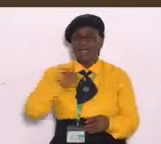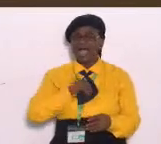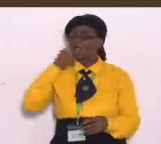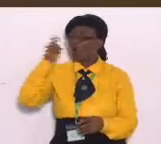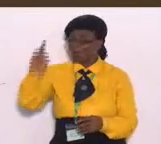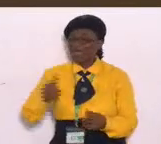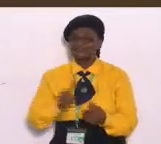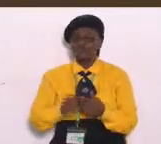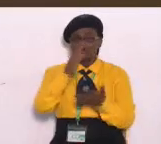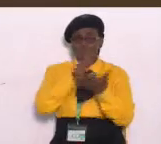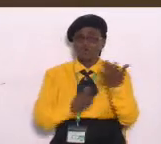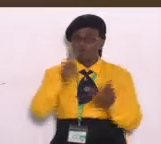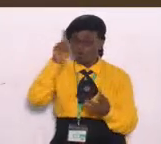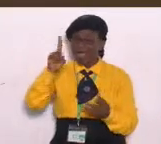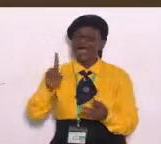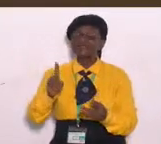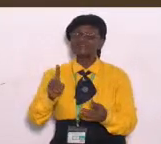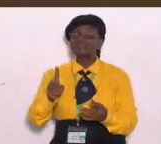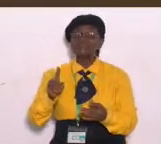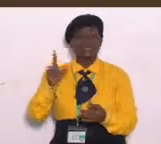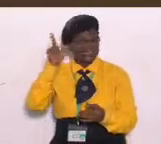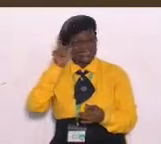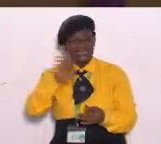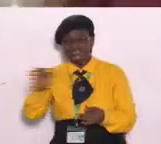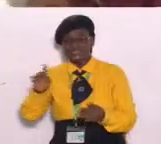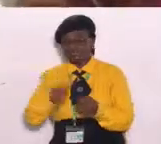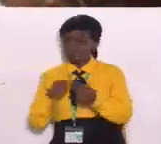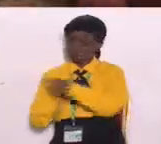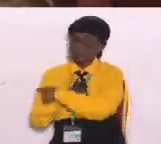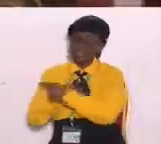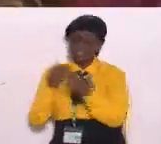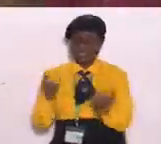to somebody listening to me now,